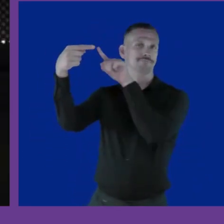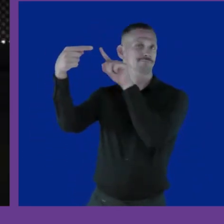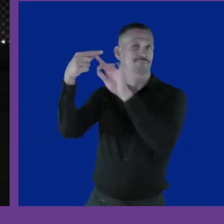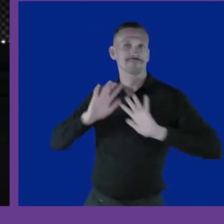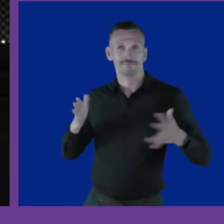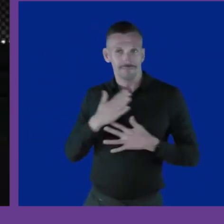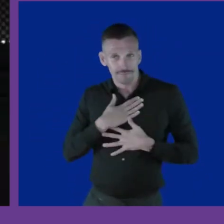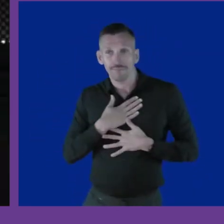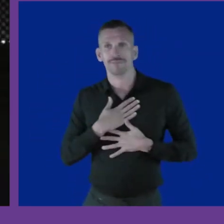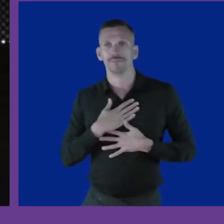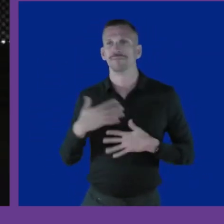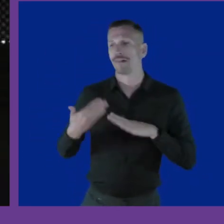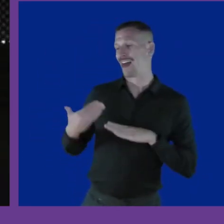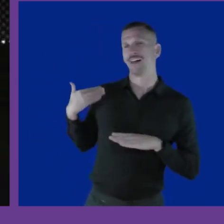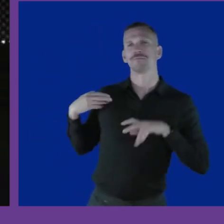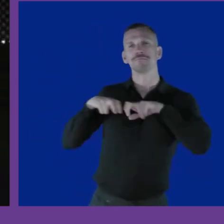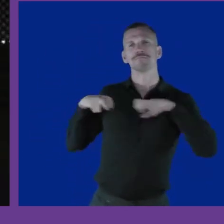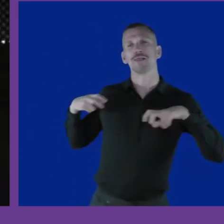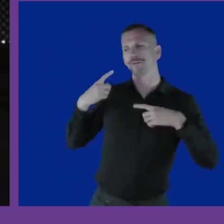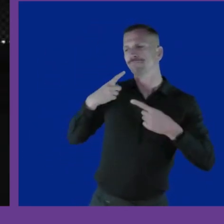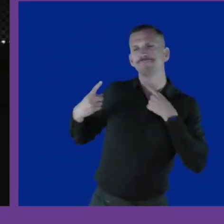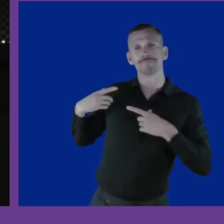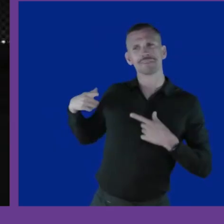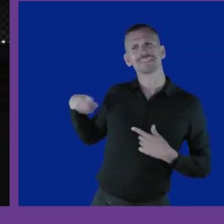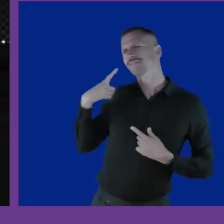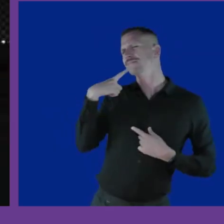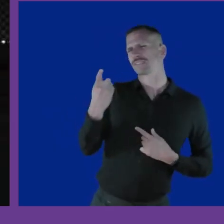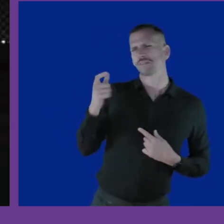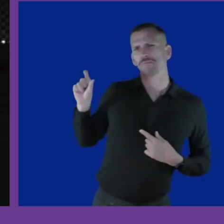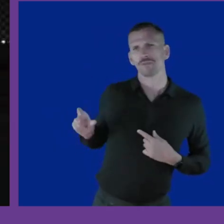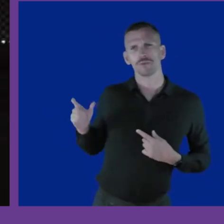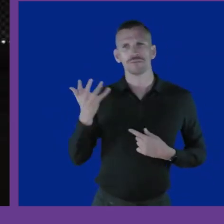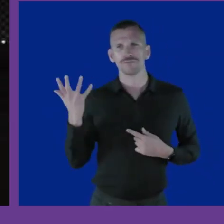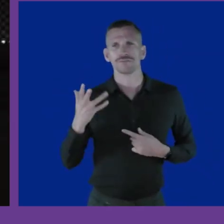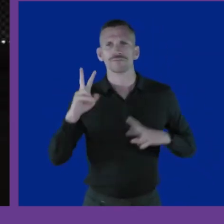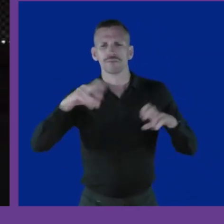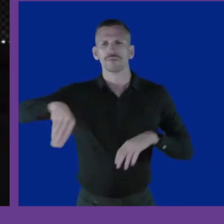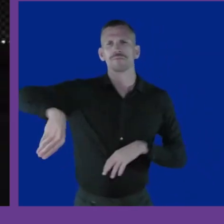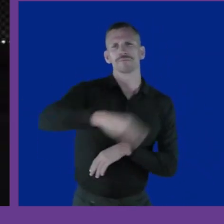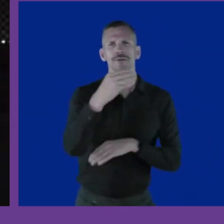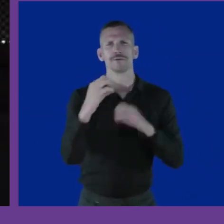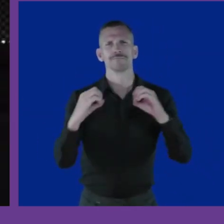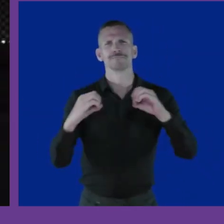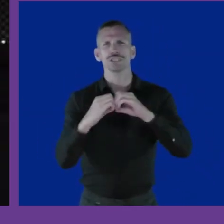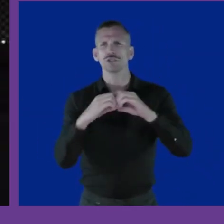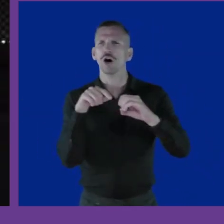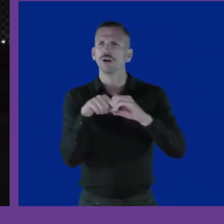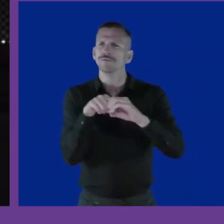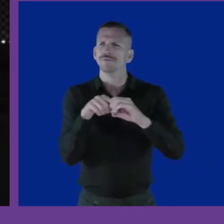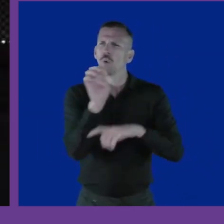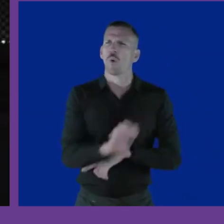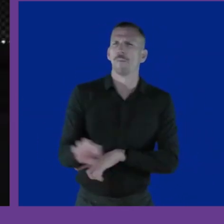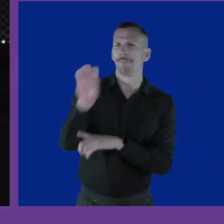reference to a report that MasterCard jointly commissioned with